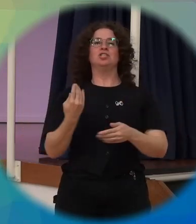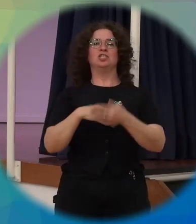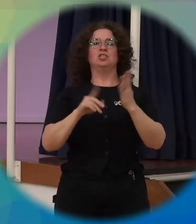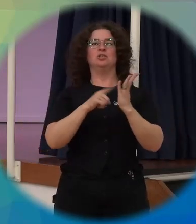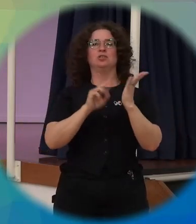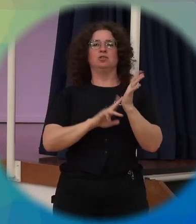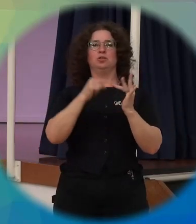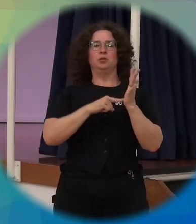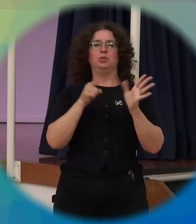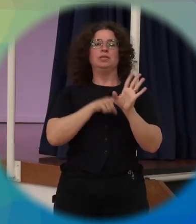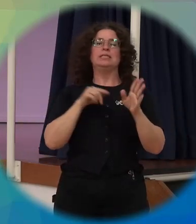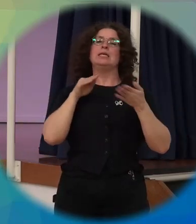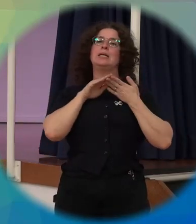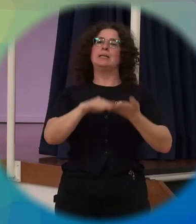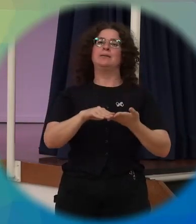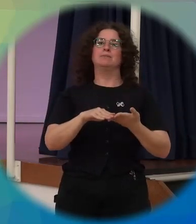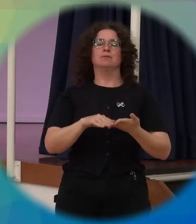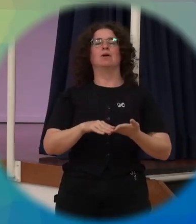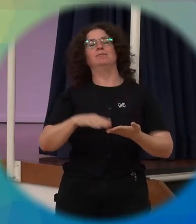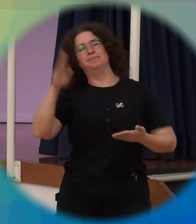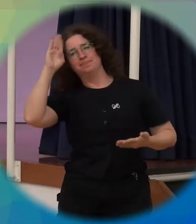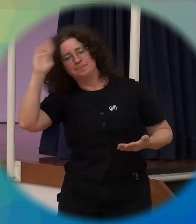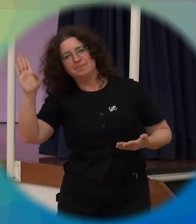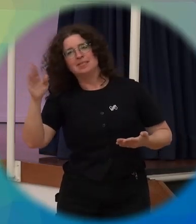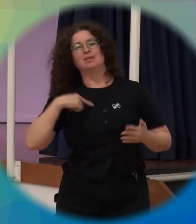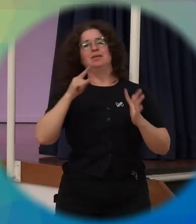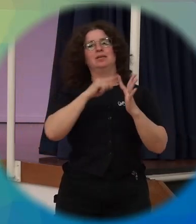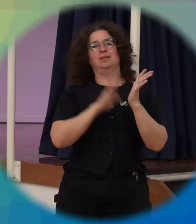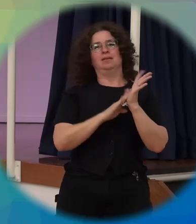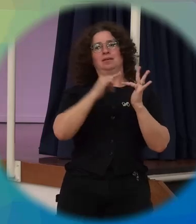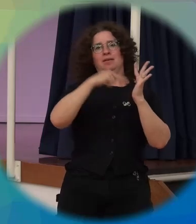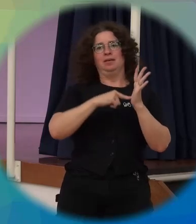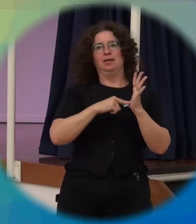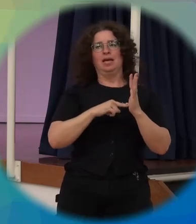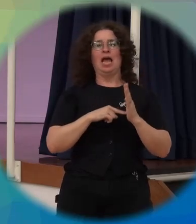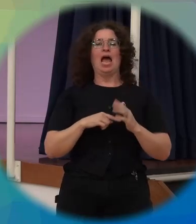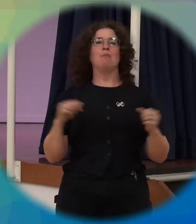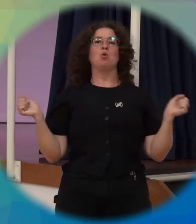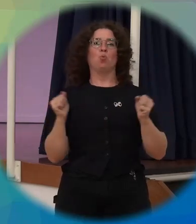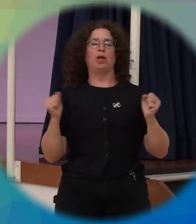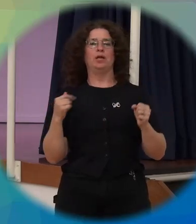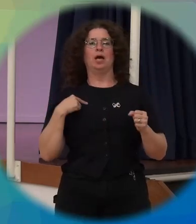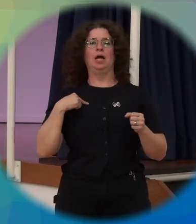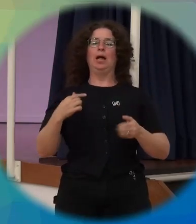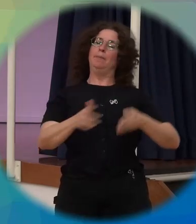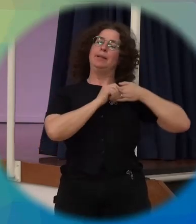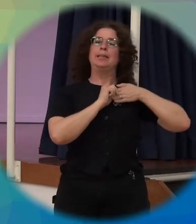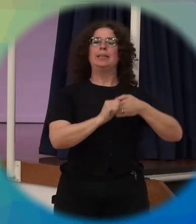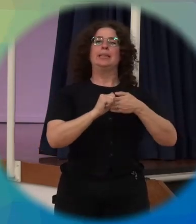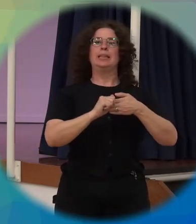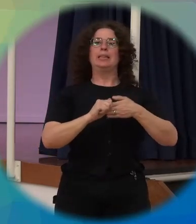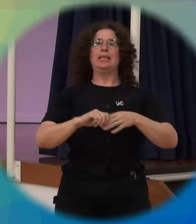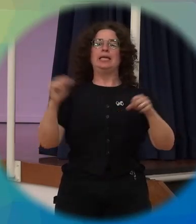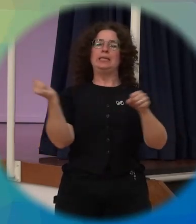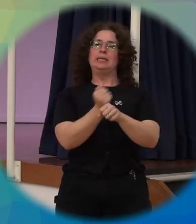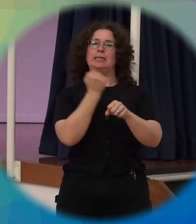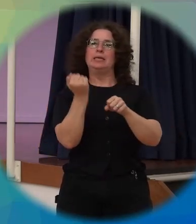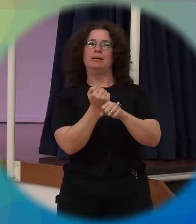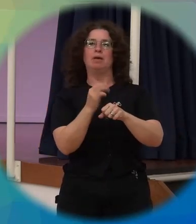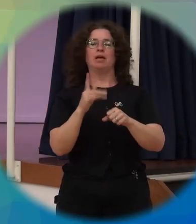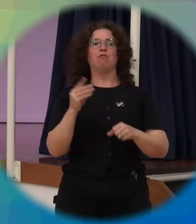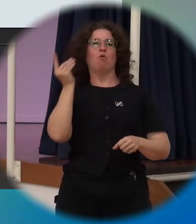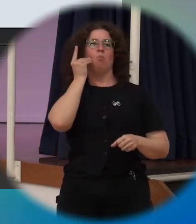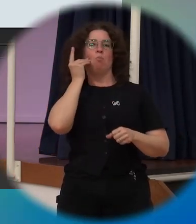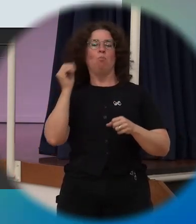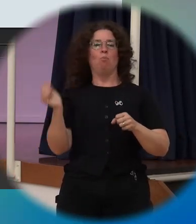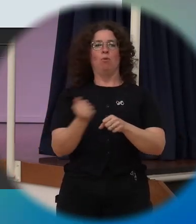faster development. Hi, my name is Emmet Winter. I'm a software development team lead and architect in a mobile games company, and